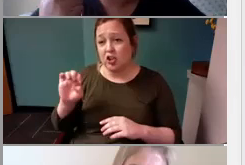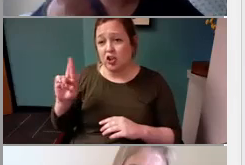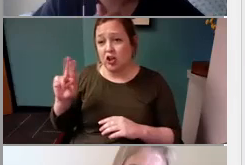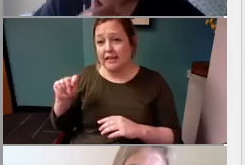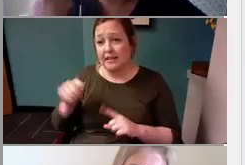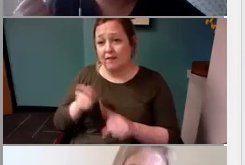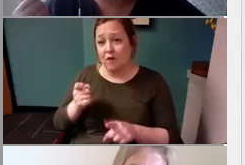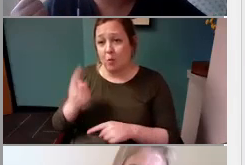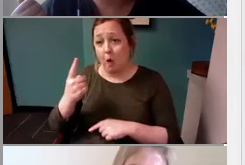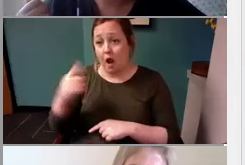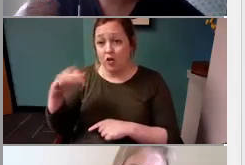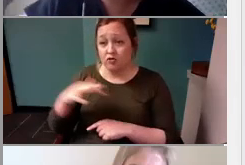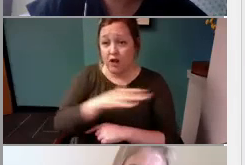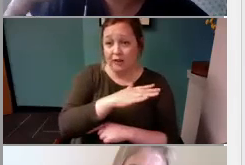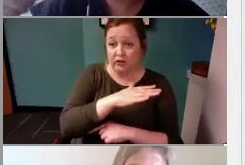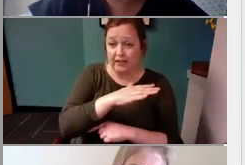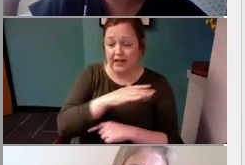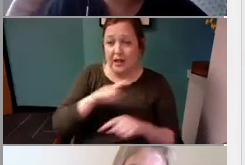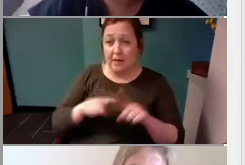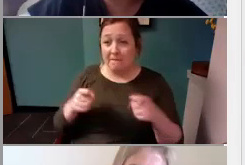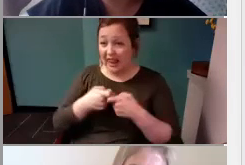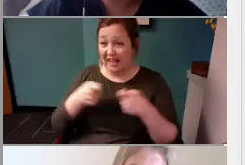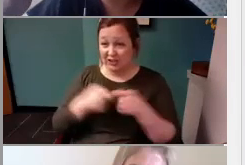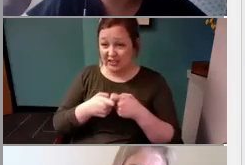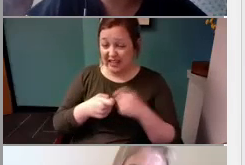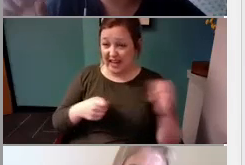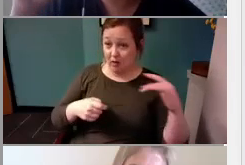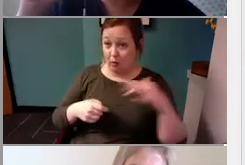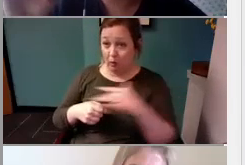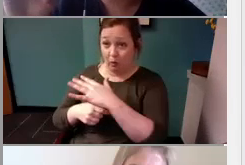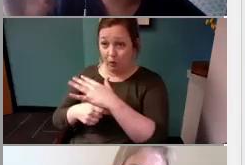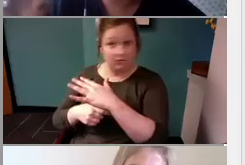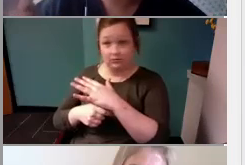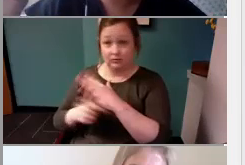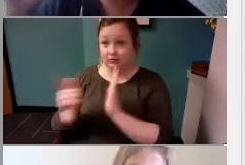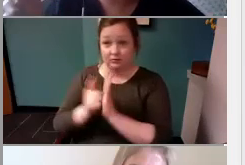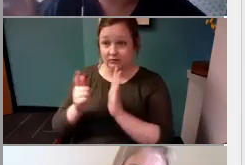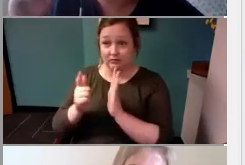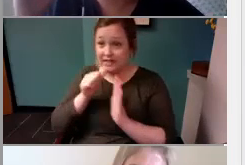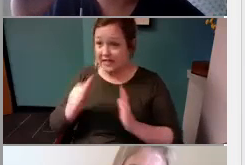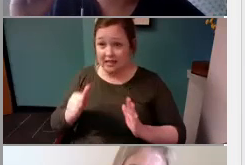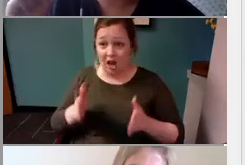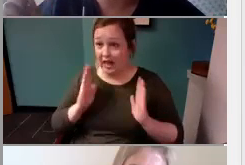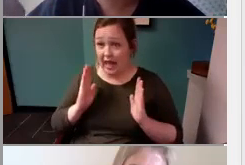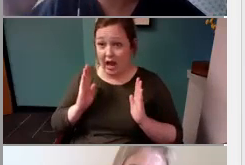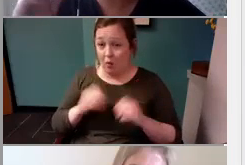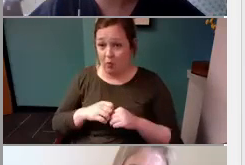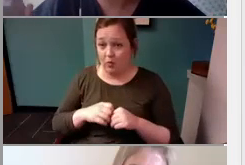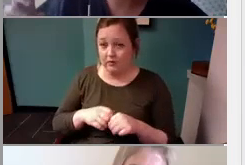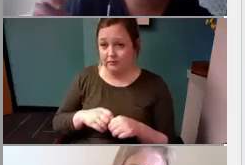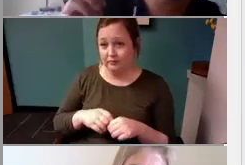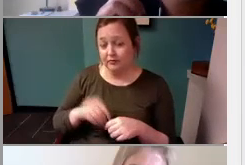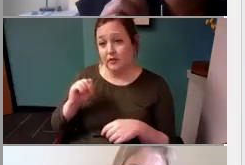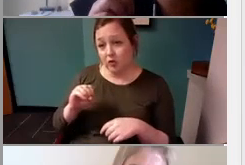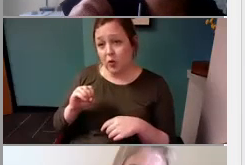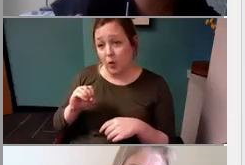allow electricity in the other direction. Now, if you wanted to represent that particular circuit as a graph, you would need directed edges, right? So there are